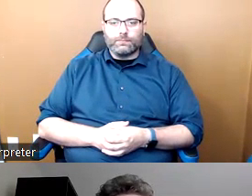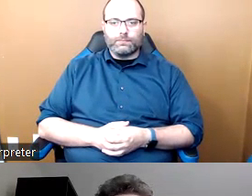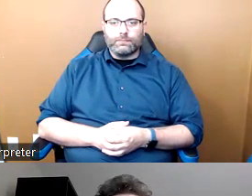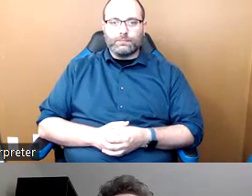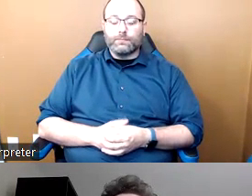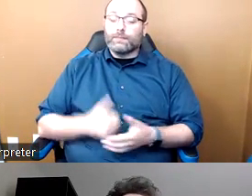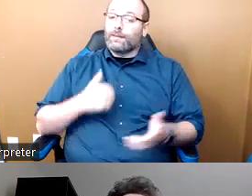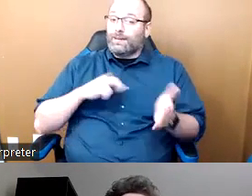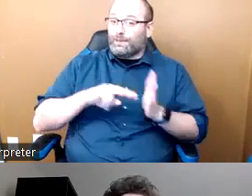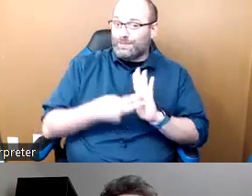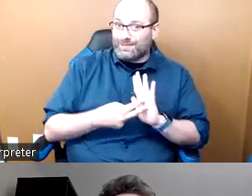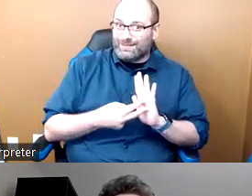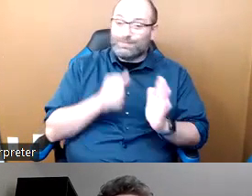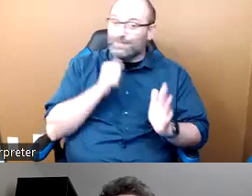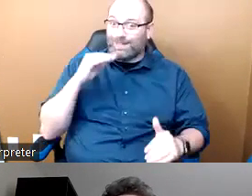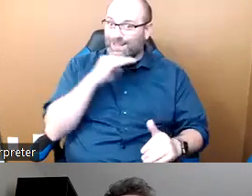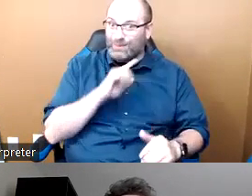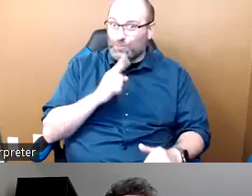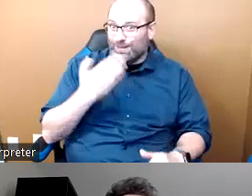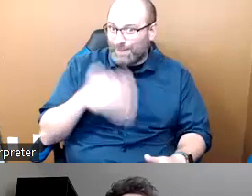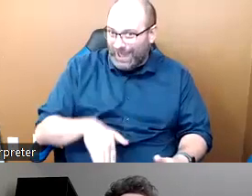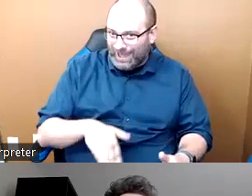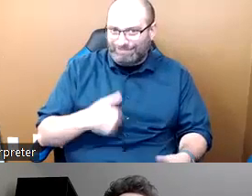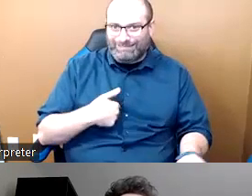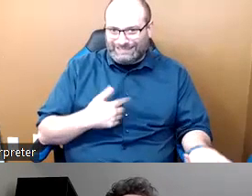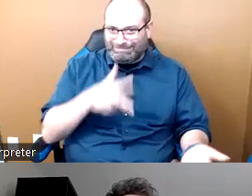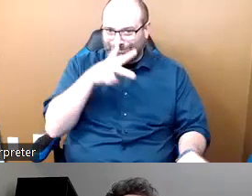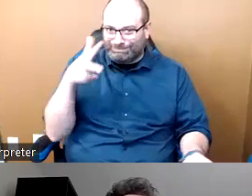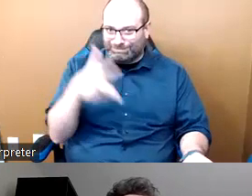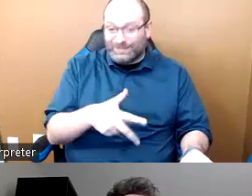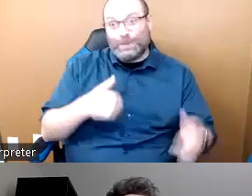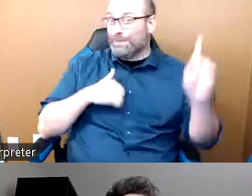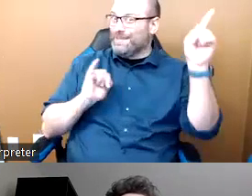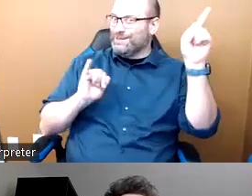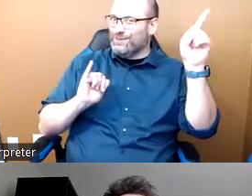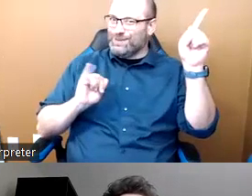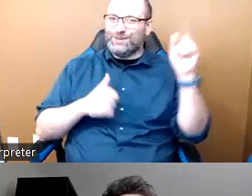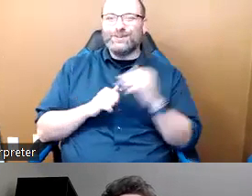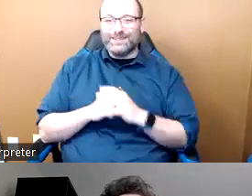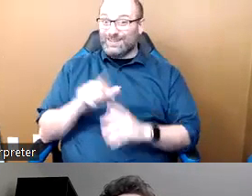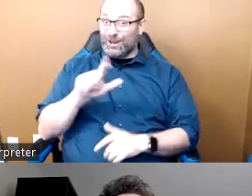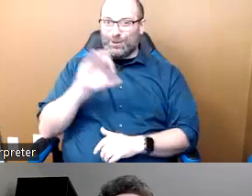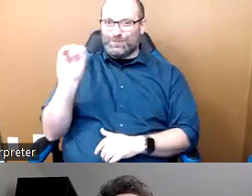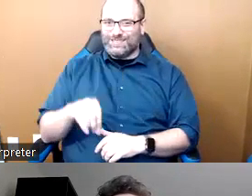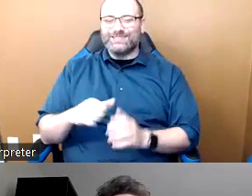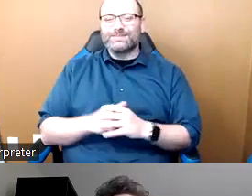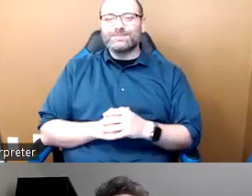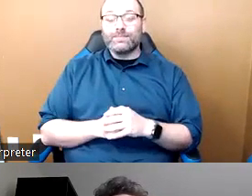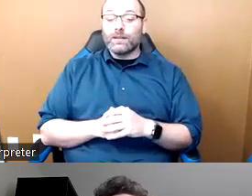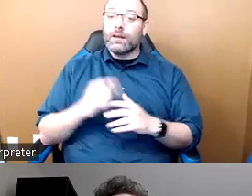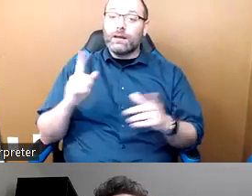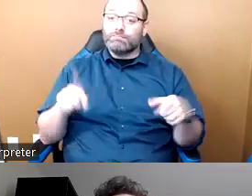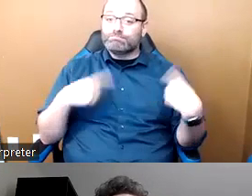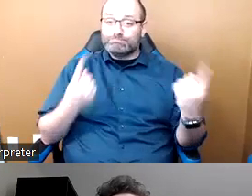I mean, I won't lie, I'm really bad at this one. Me too, 100%. Yeah, I